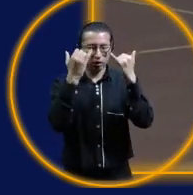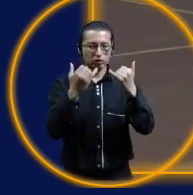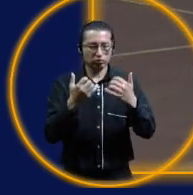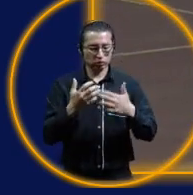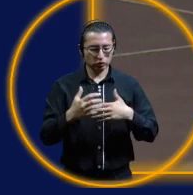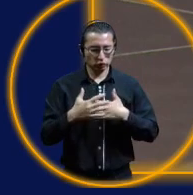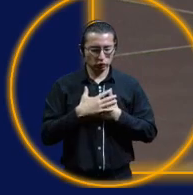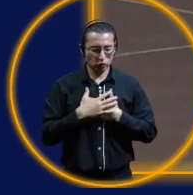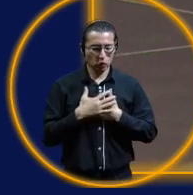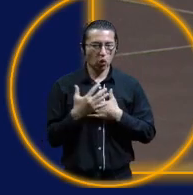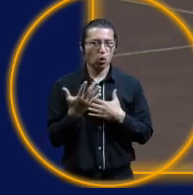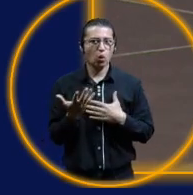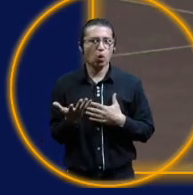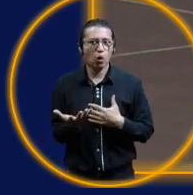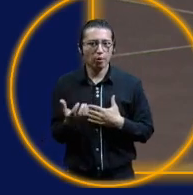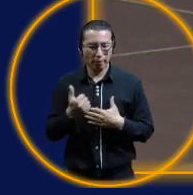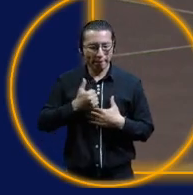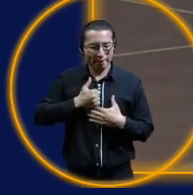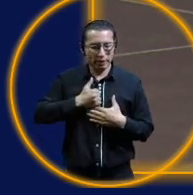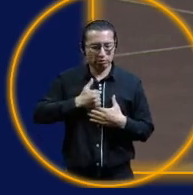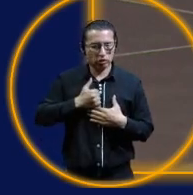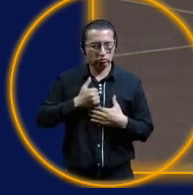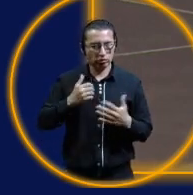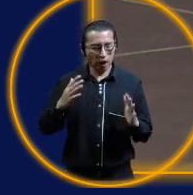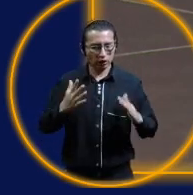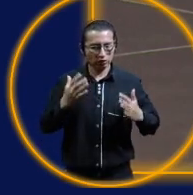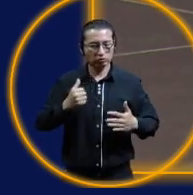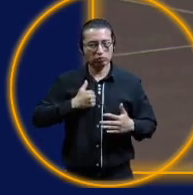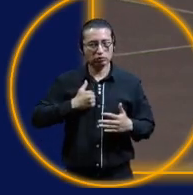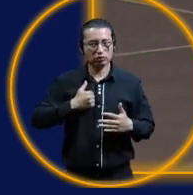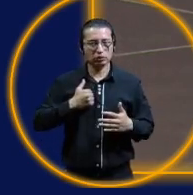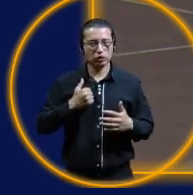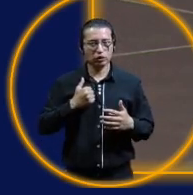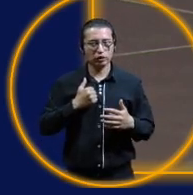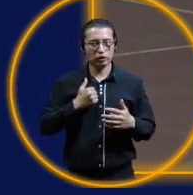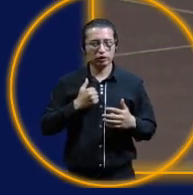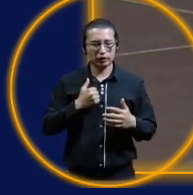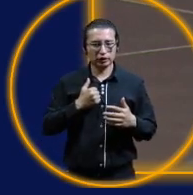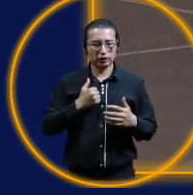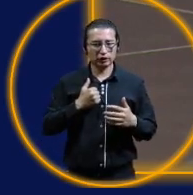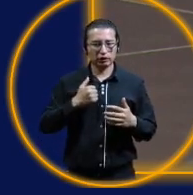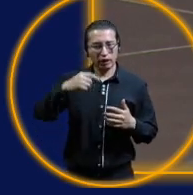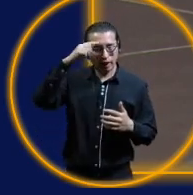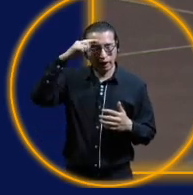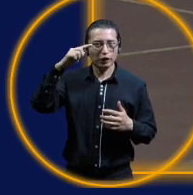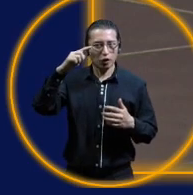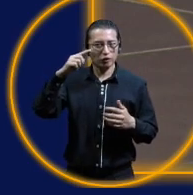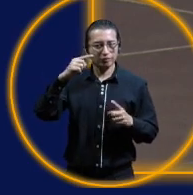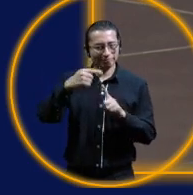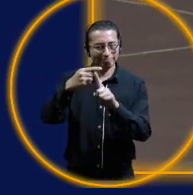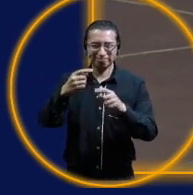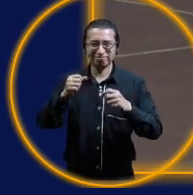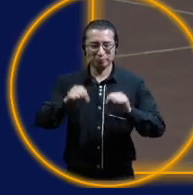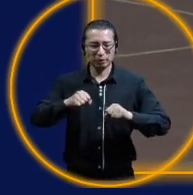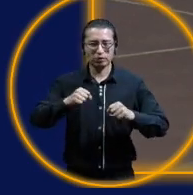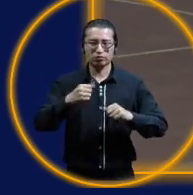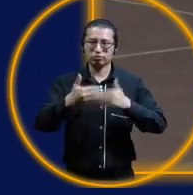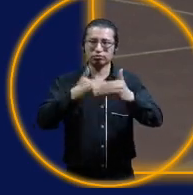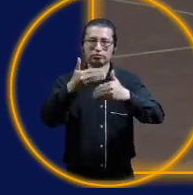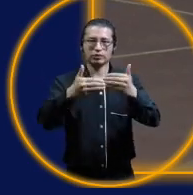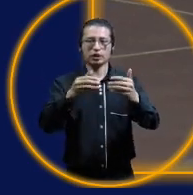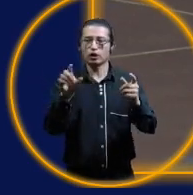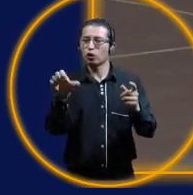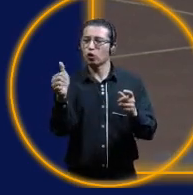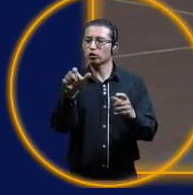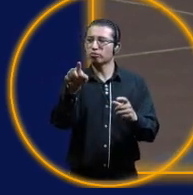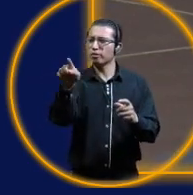to true to yourself, but unified it with the social media trends or something